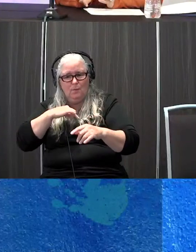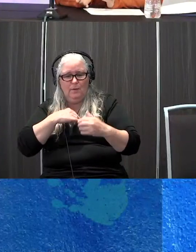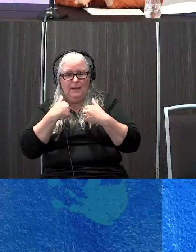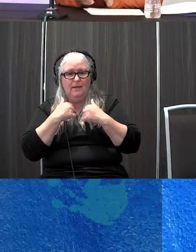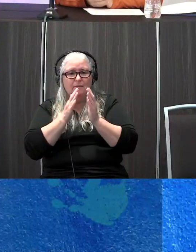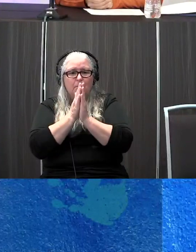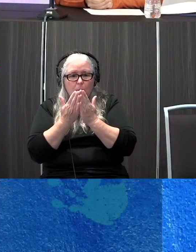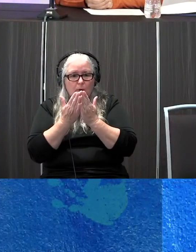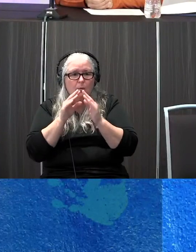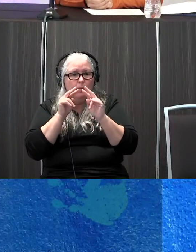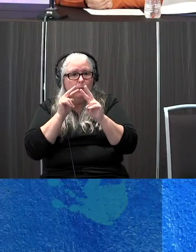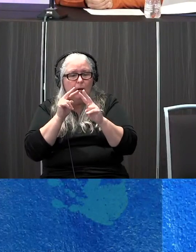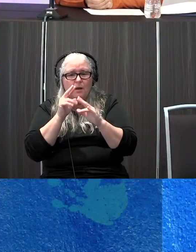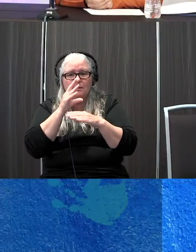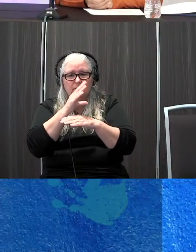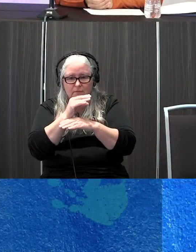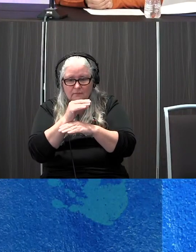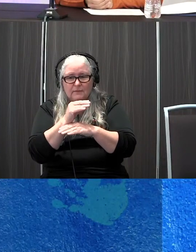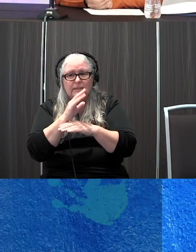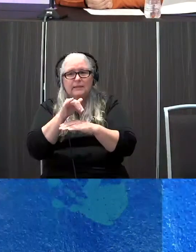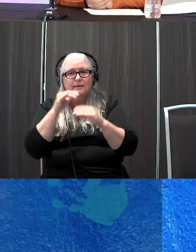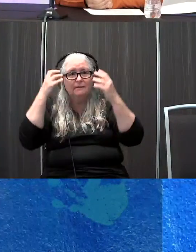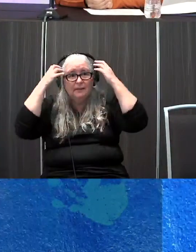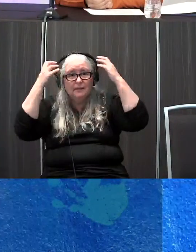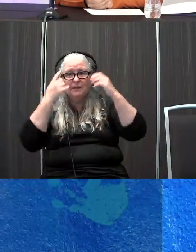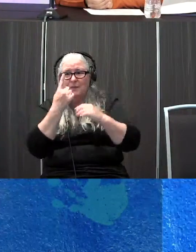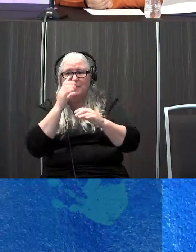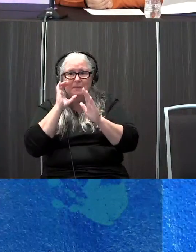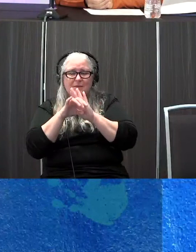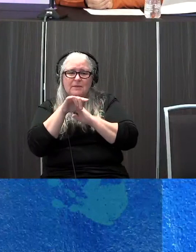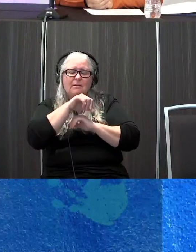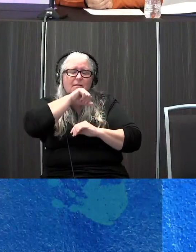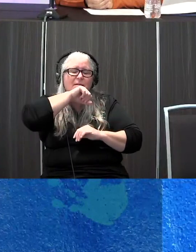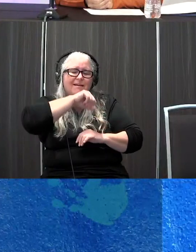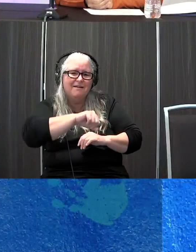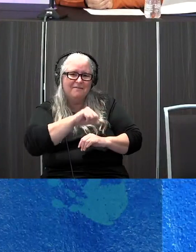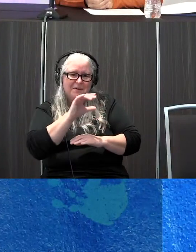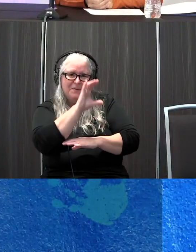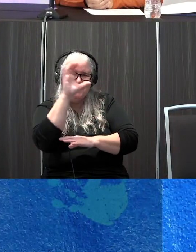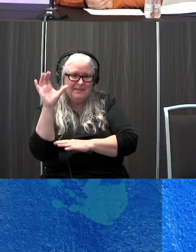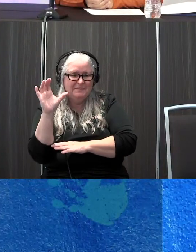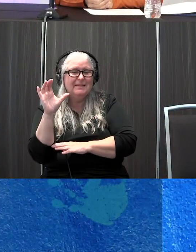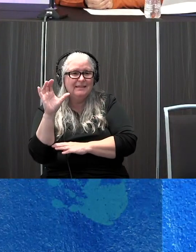of Disney. And then the one picture, he loves Christmas, and so we went to